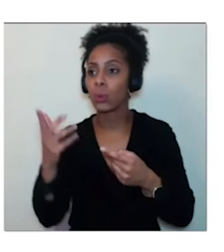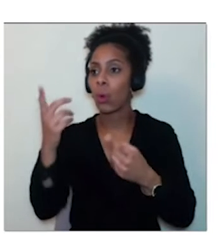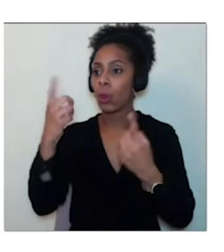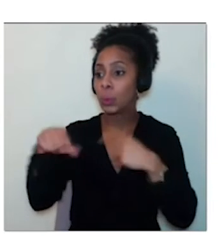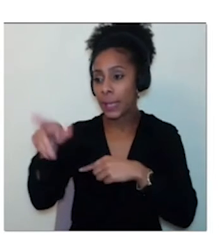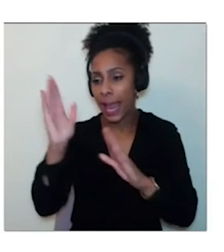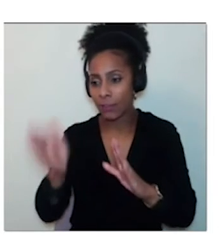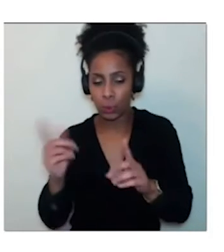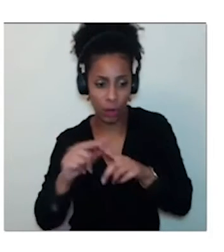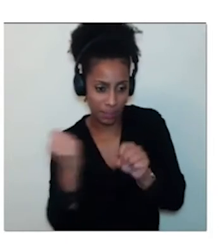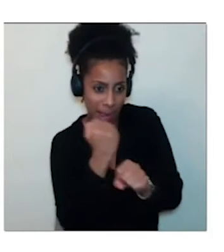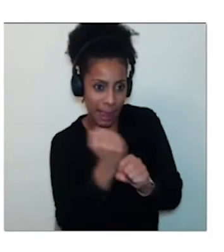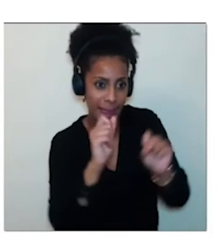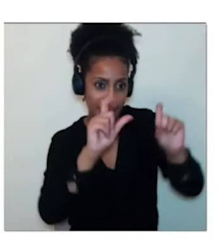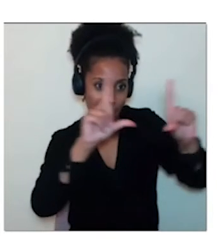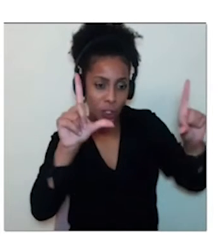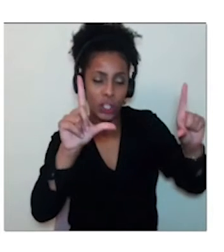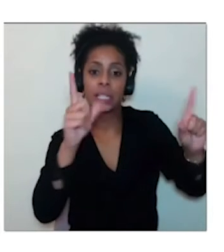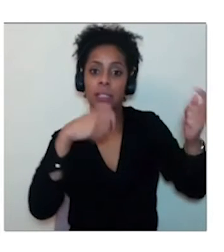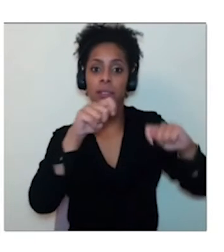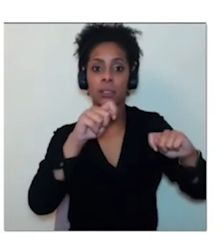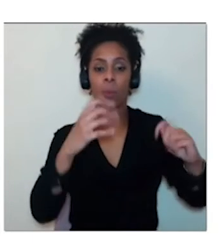making images accessible.